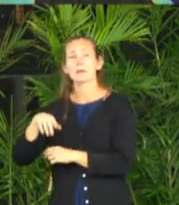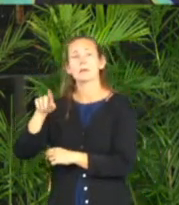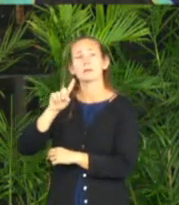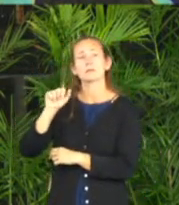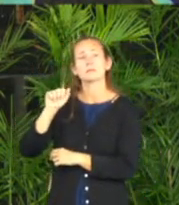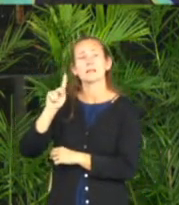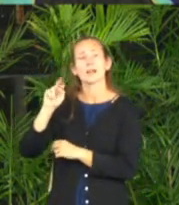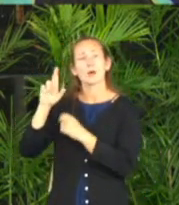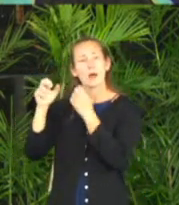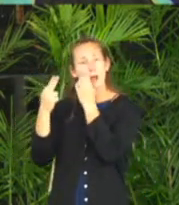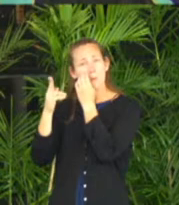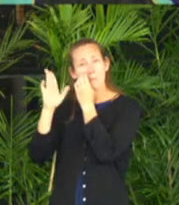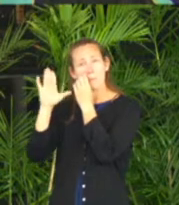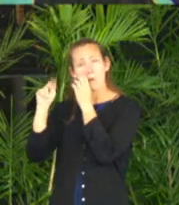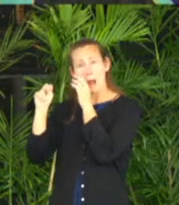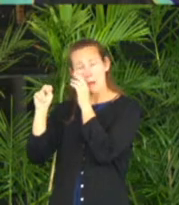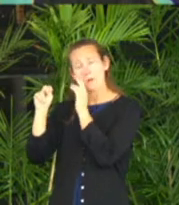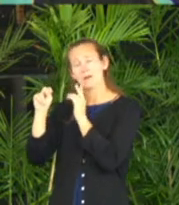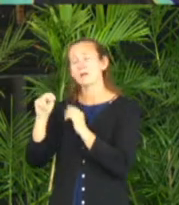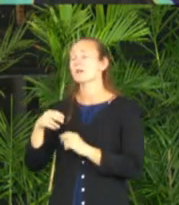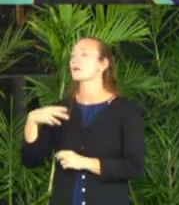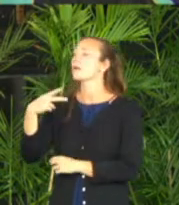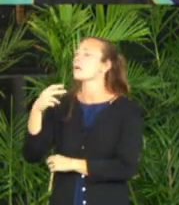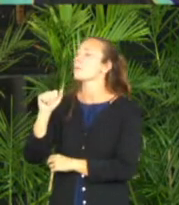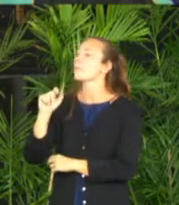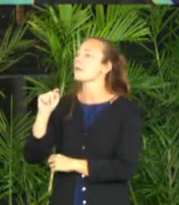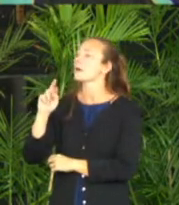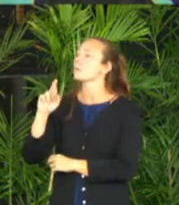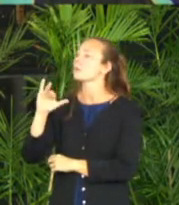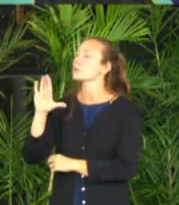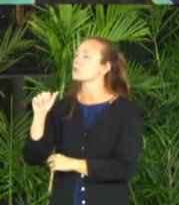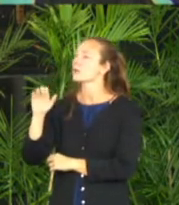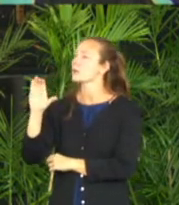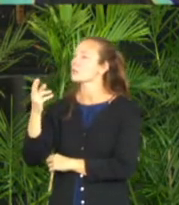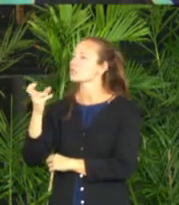Zachariah Brown, Patricia Cheney,